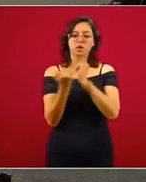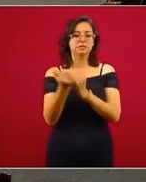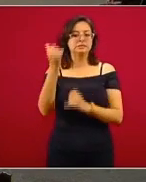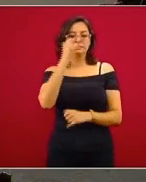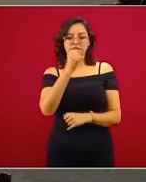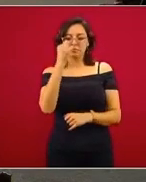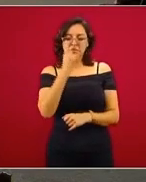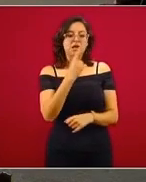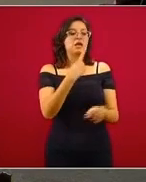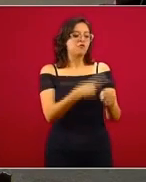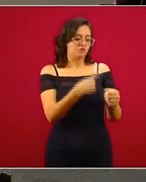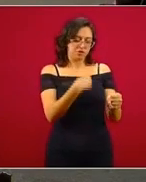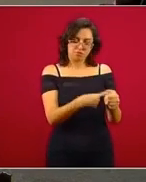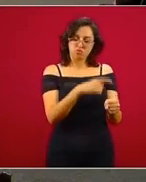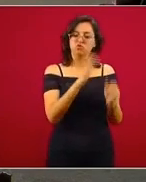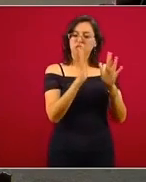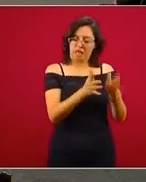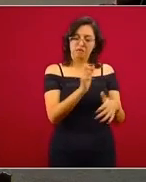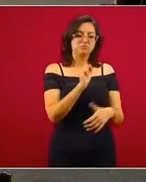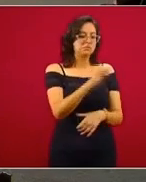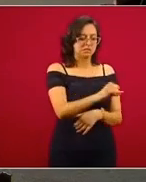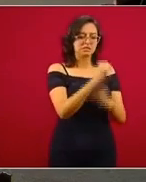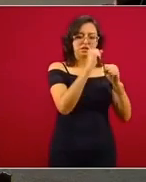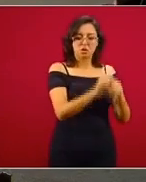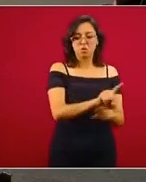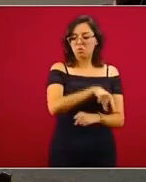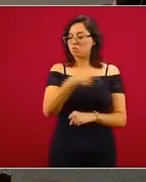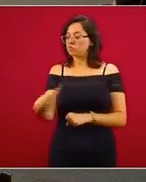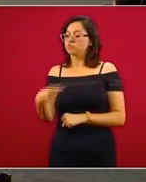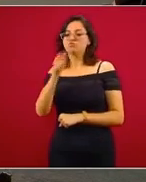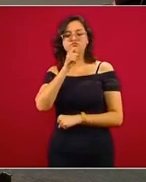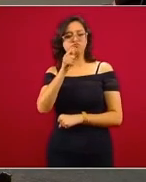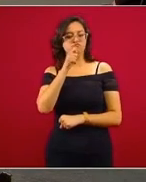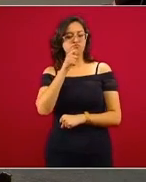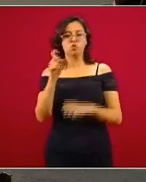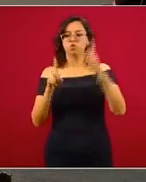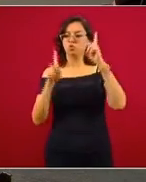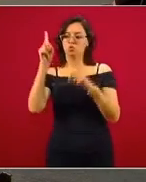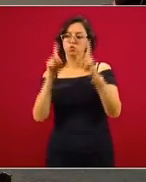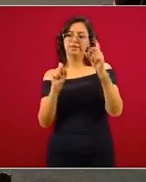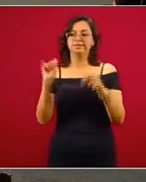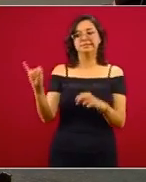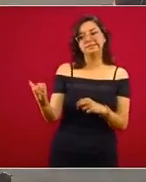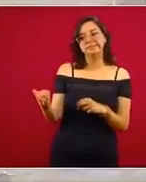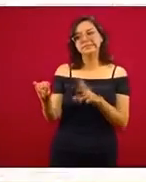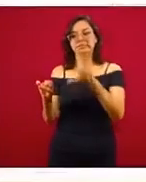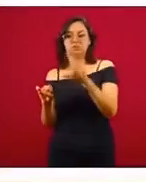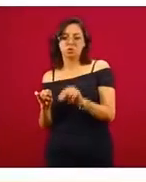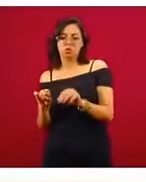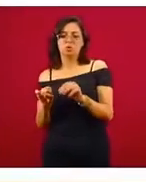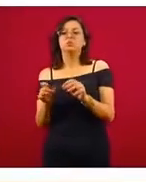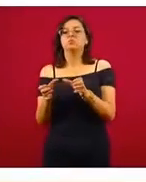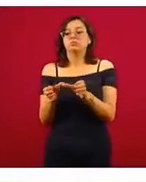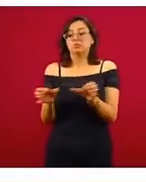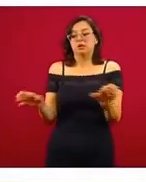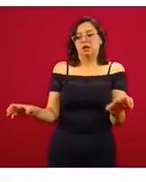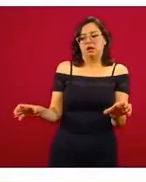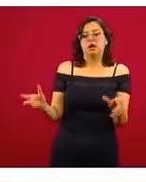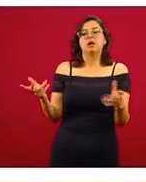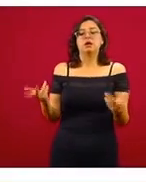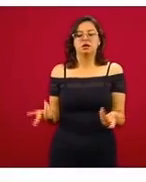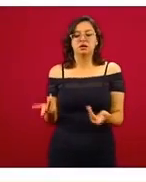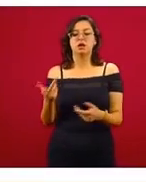Here we have the pandemic curve, as always, presenting the confirmed cases in red and